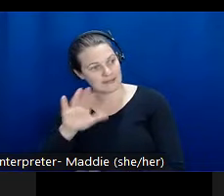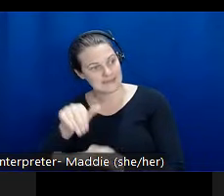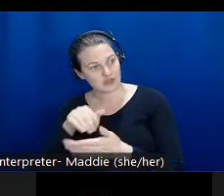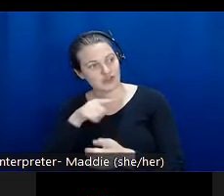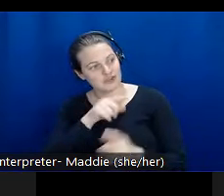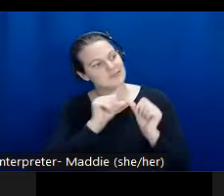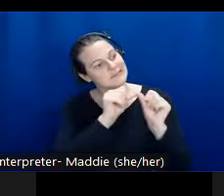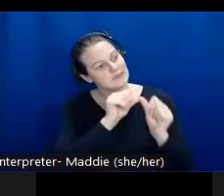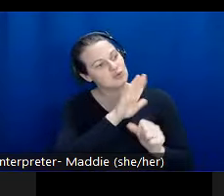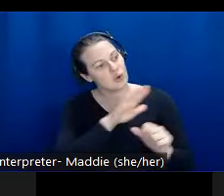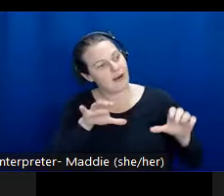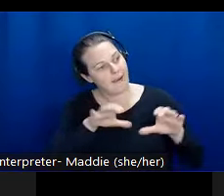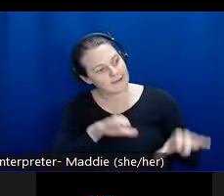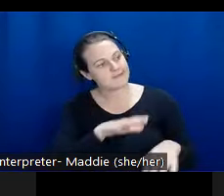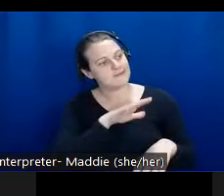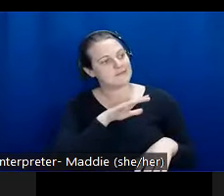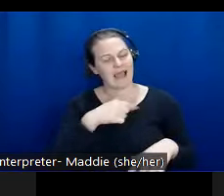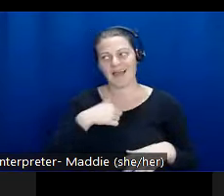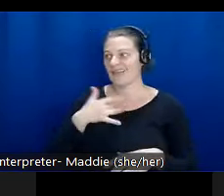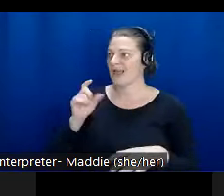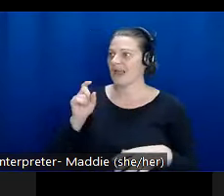she felt like she needed to give up.